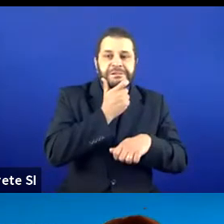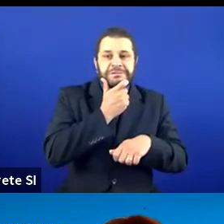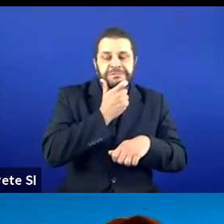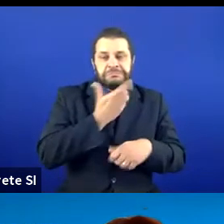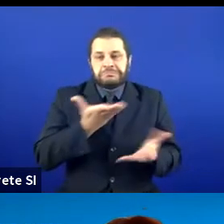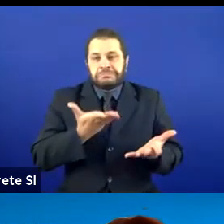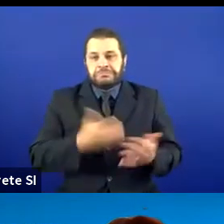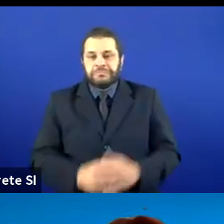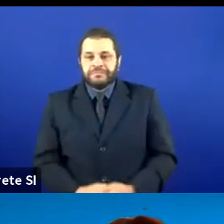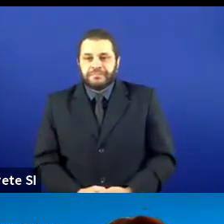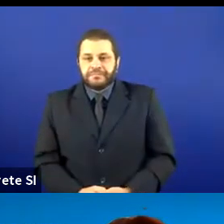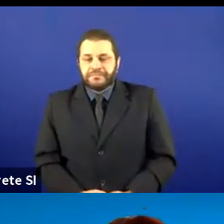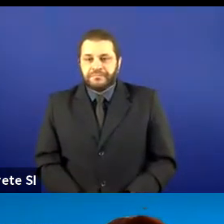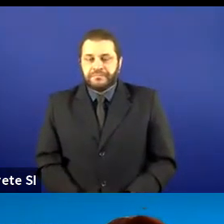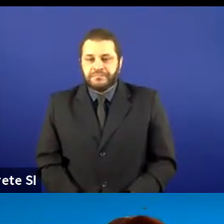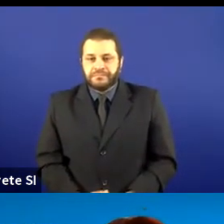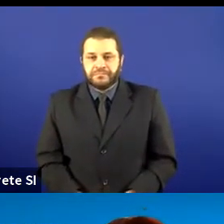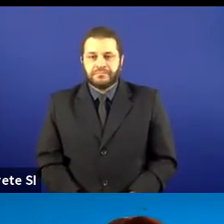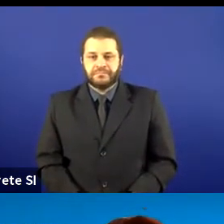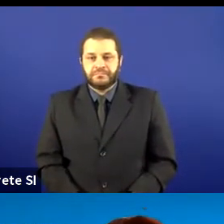Sorry, I think the same